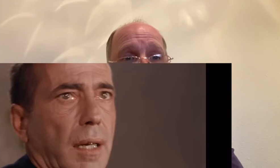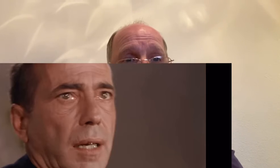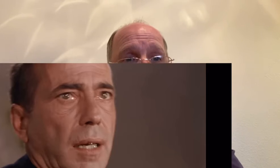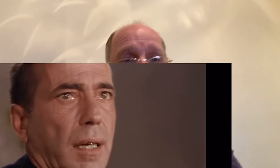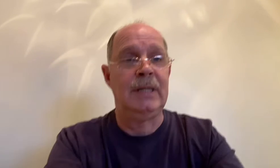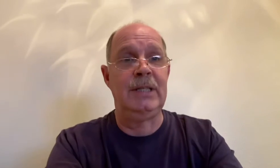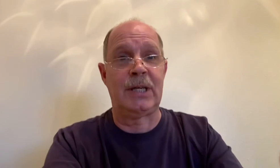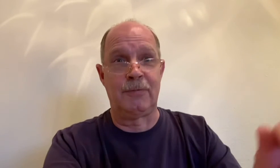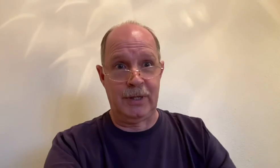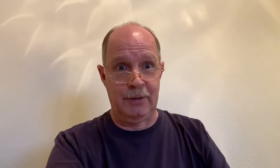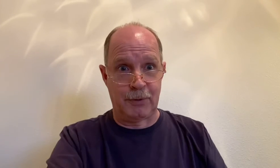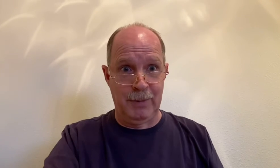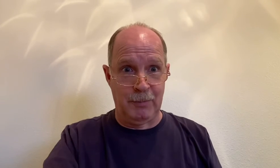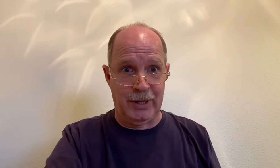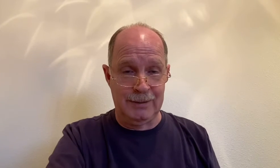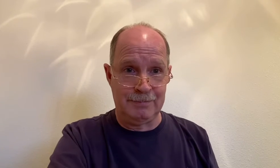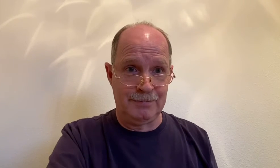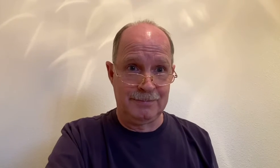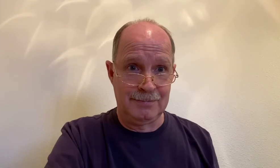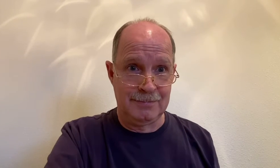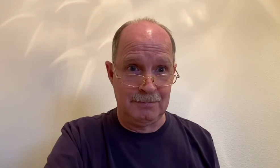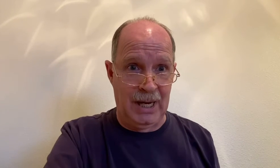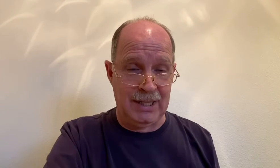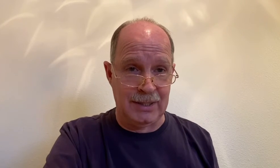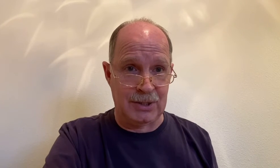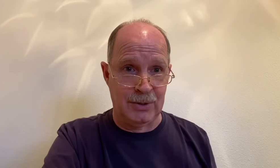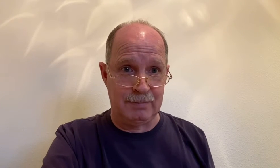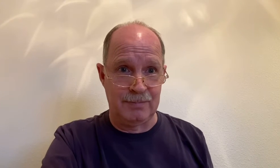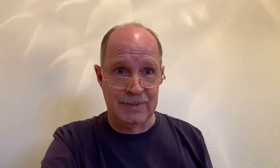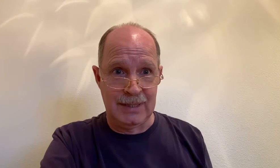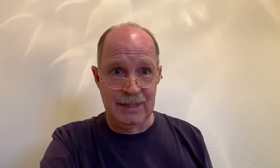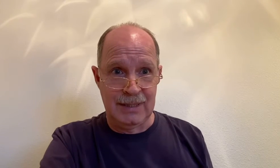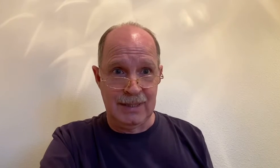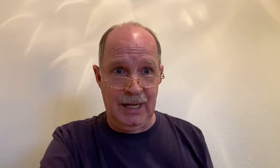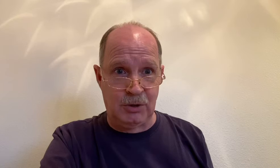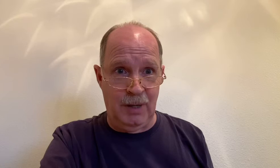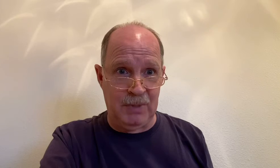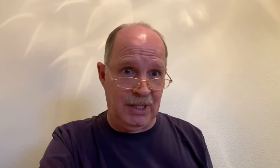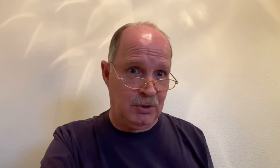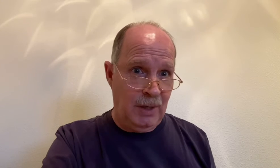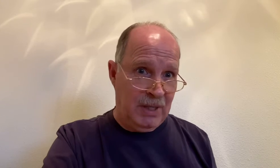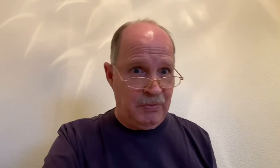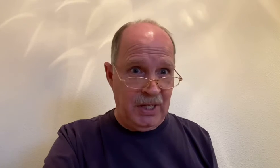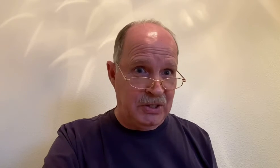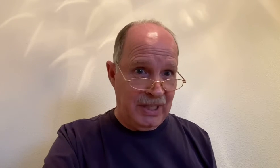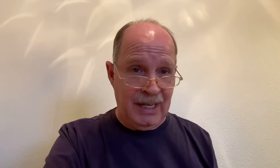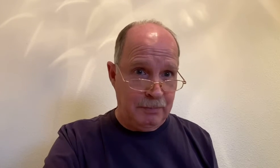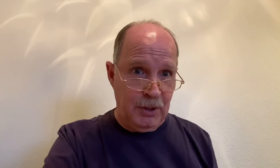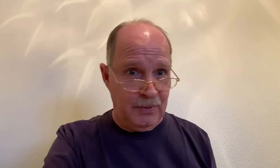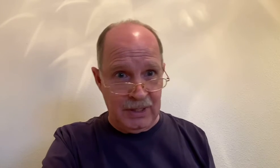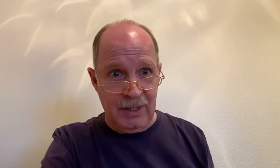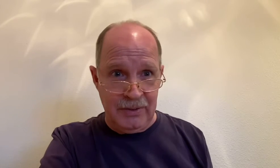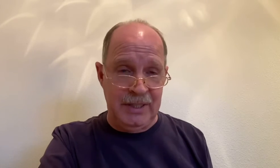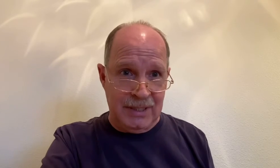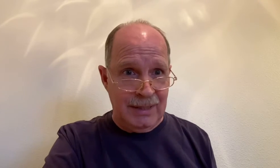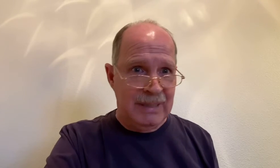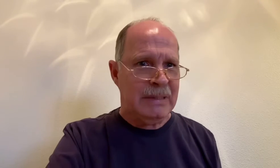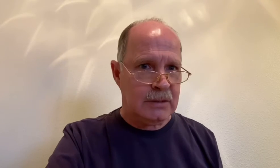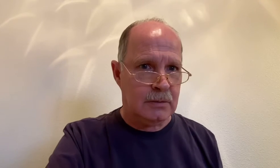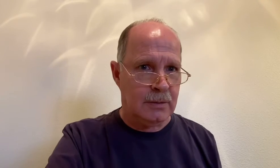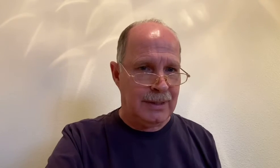Except he's covering it from memory. Biden had a script. Yeah, Trump did it. Trump did this, and I can prove it, and all